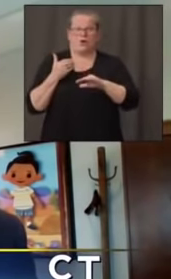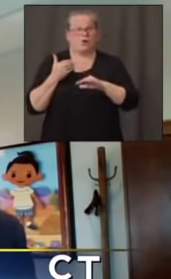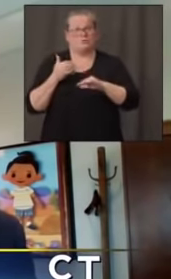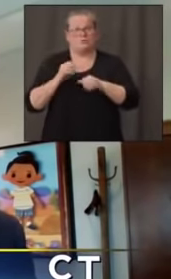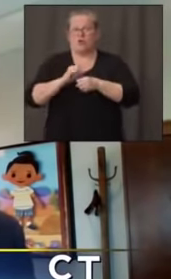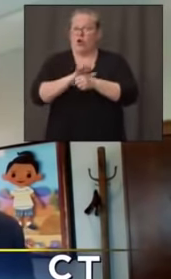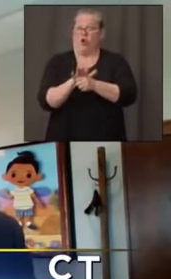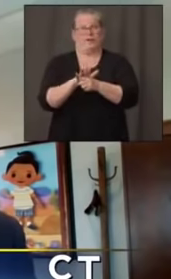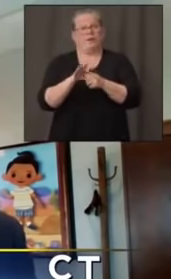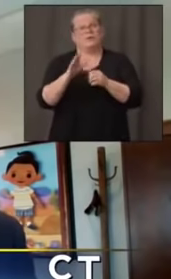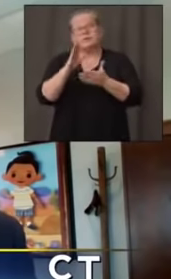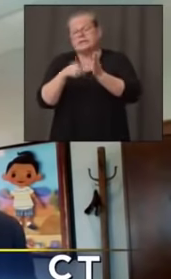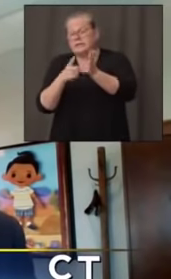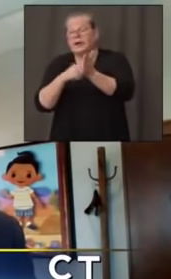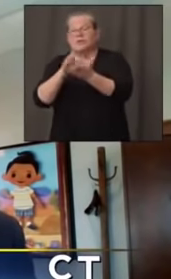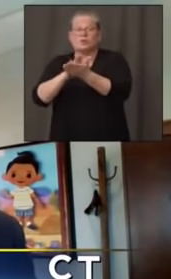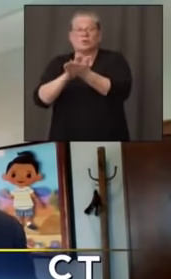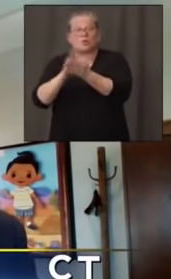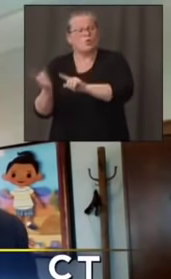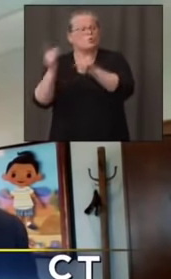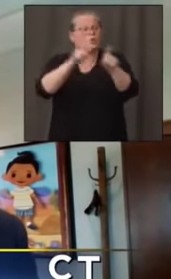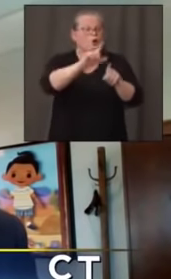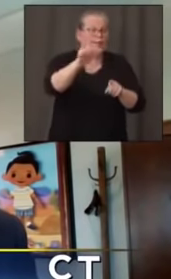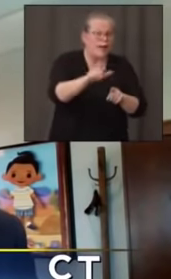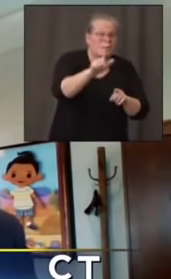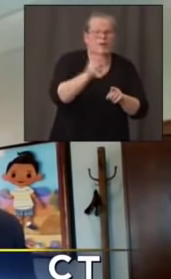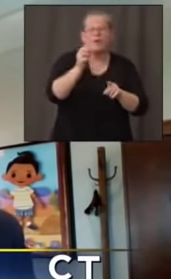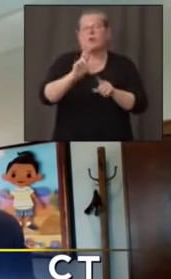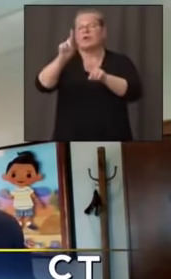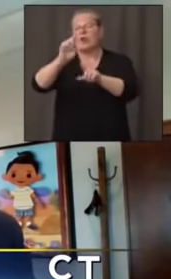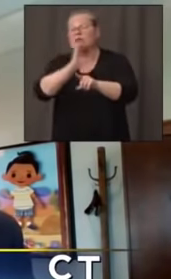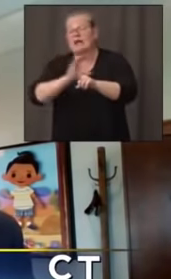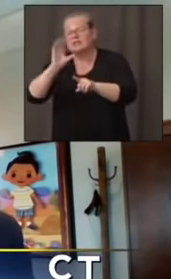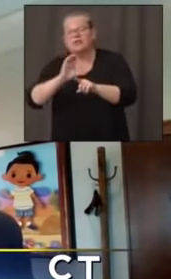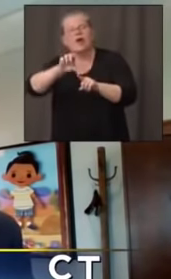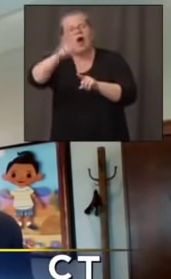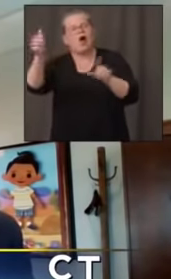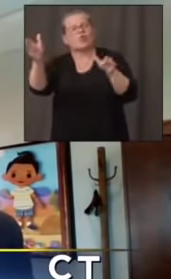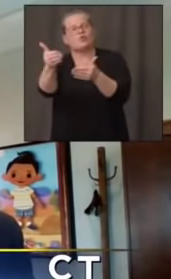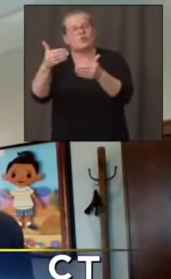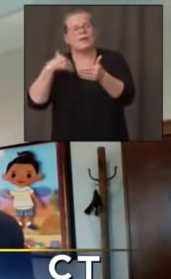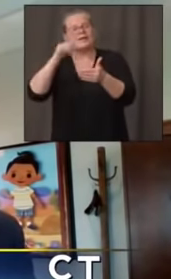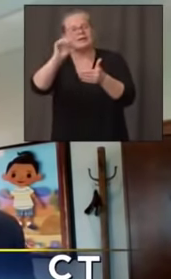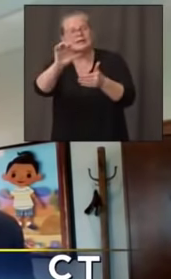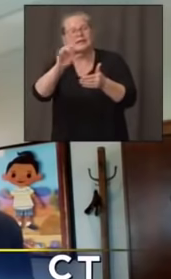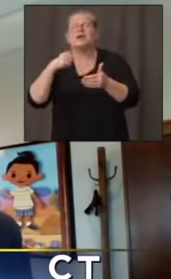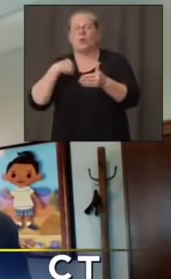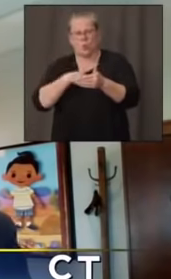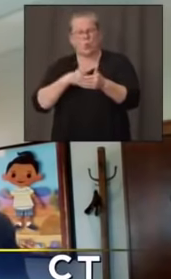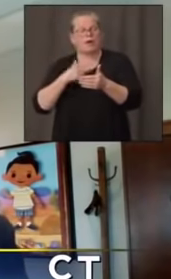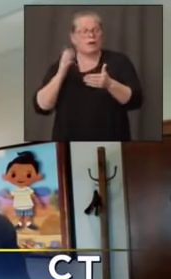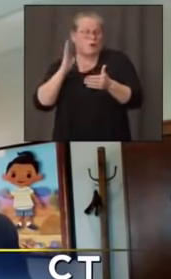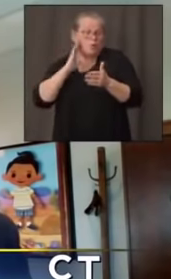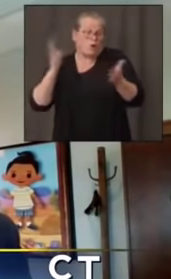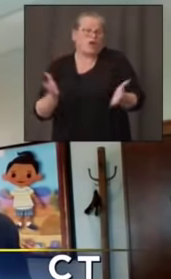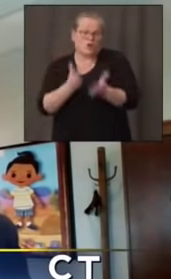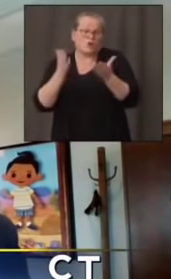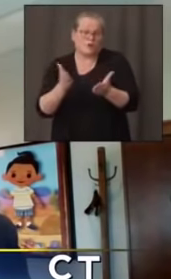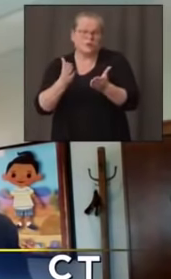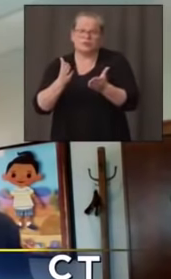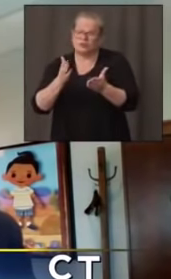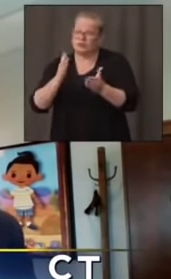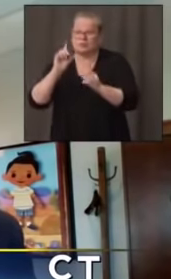different spaces. Media centers sometimes had air conditioning, and outdoor spaces as well are things that we would encourage. We would encourage that even on